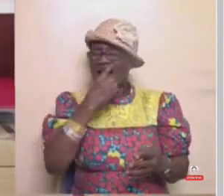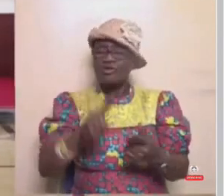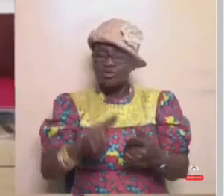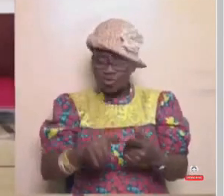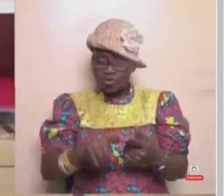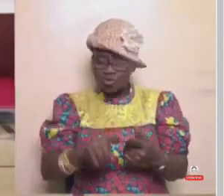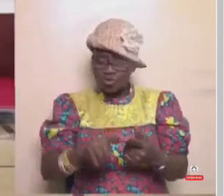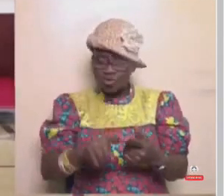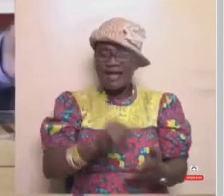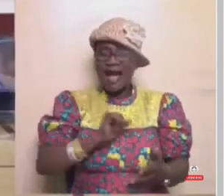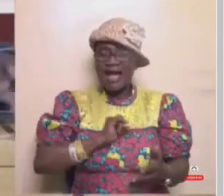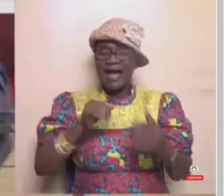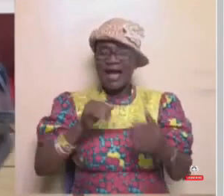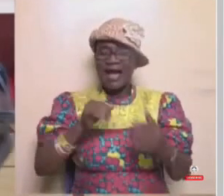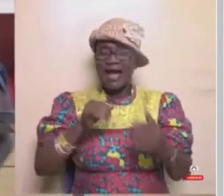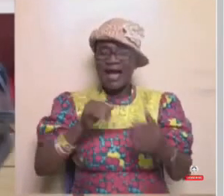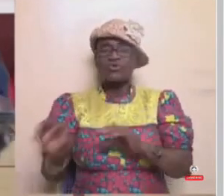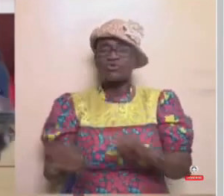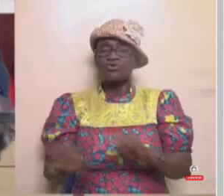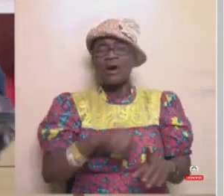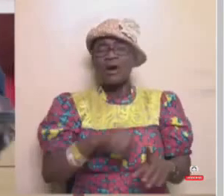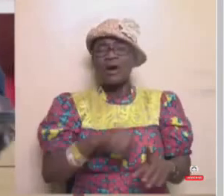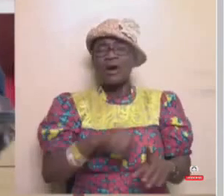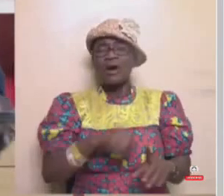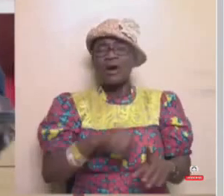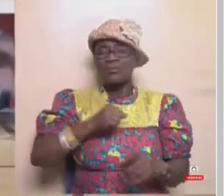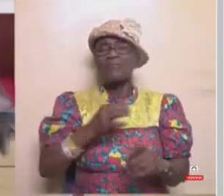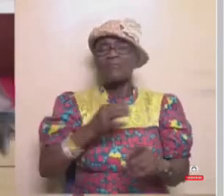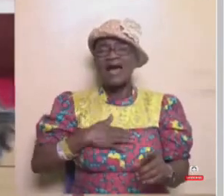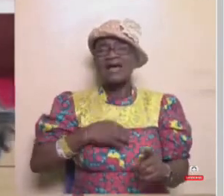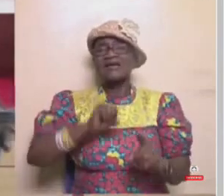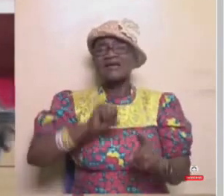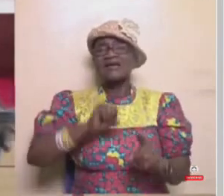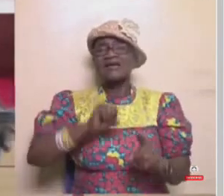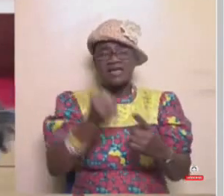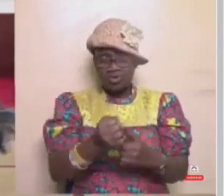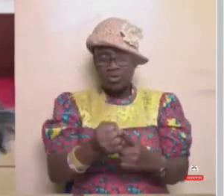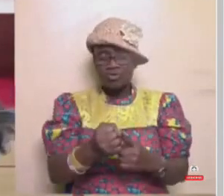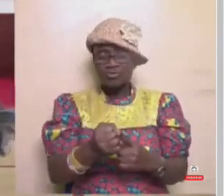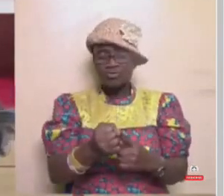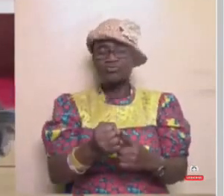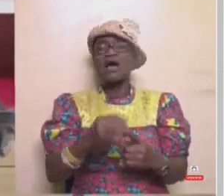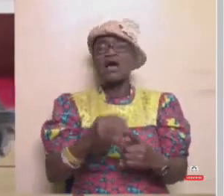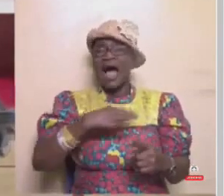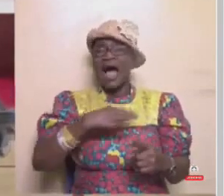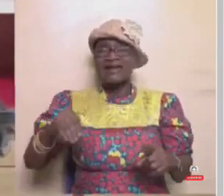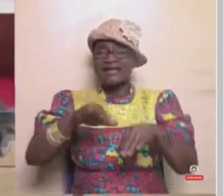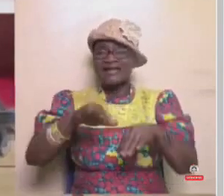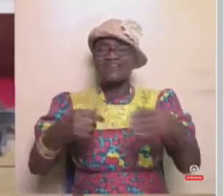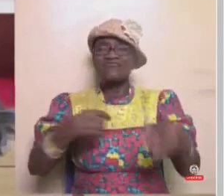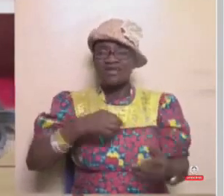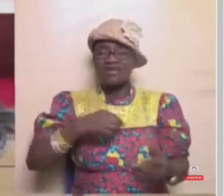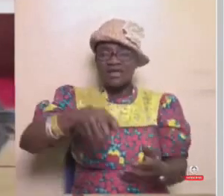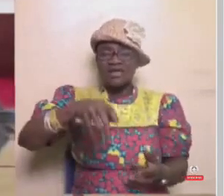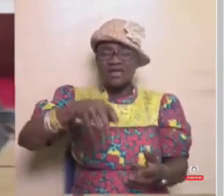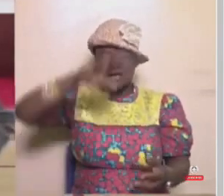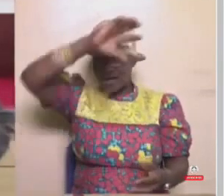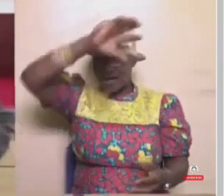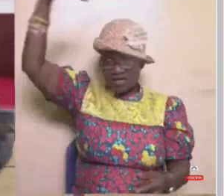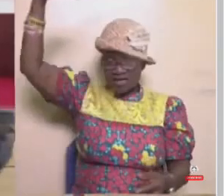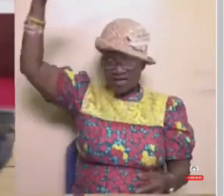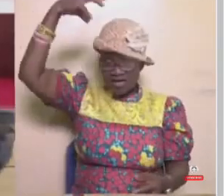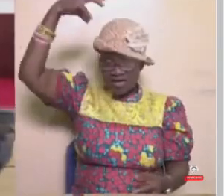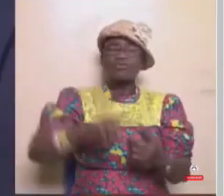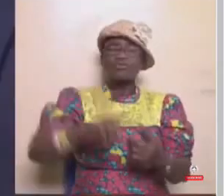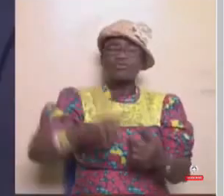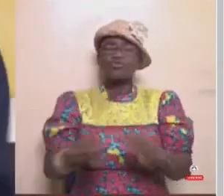situation and give me grace to do them in Jesus' name. Open my eyes, O Lord, in the name of Jesus.